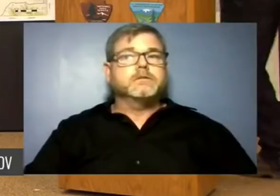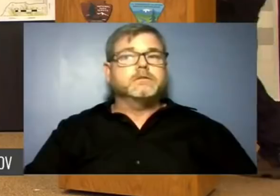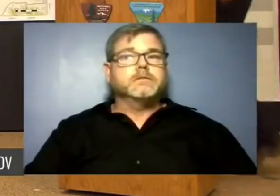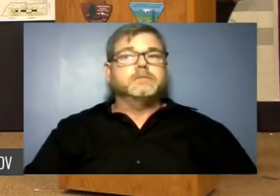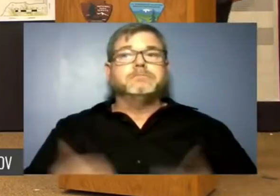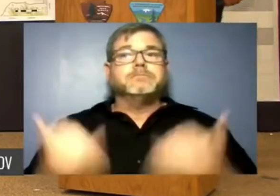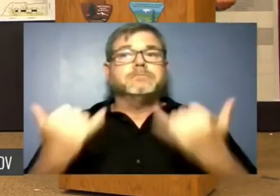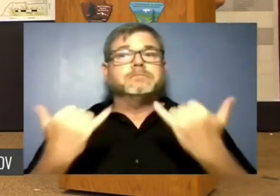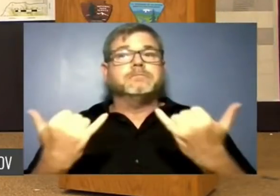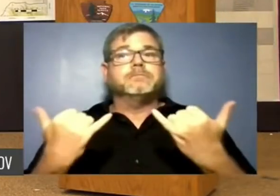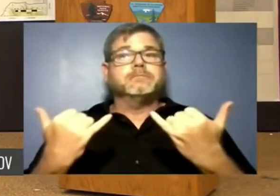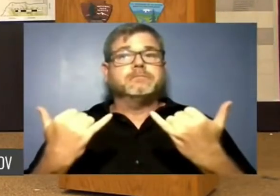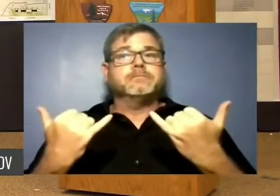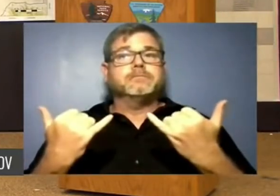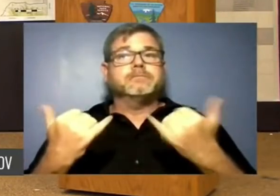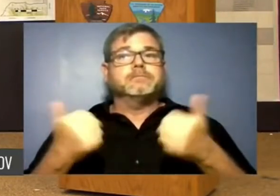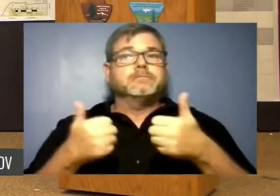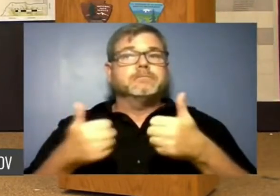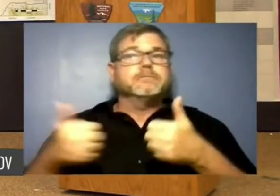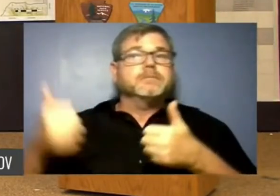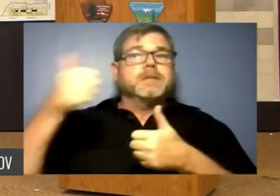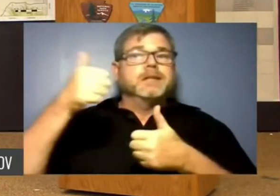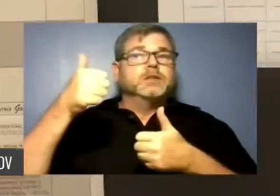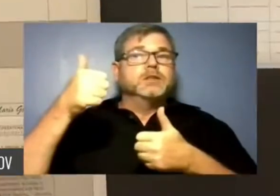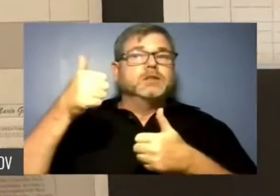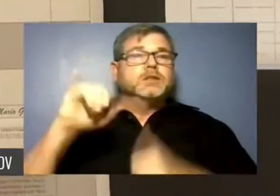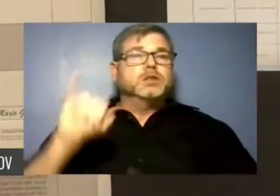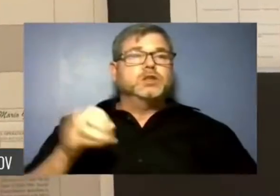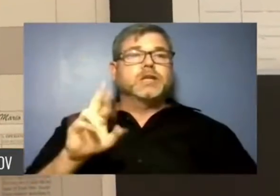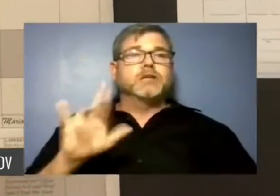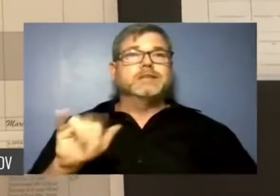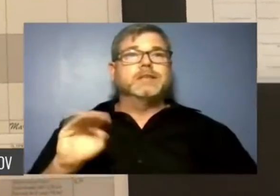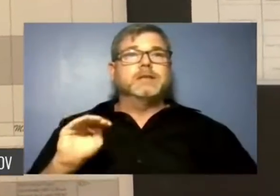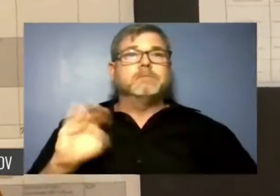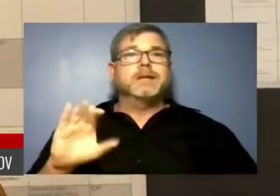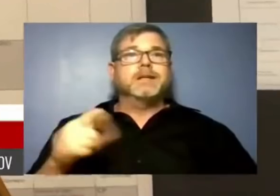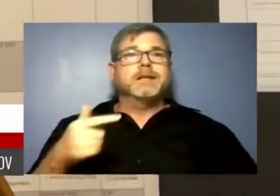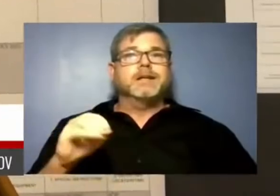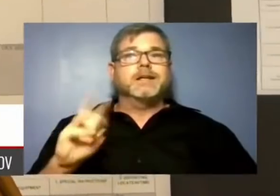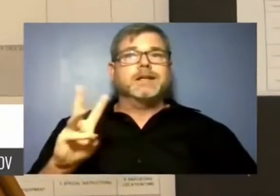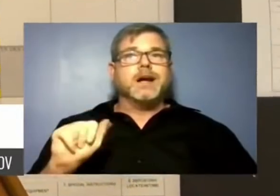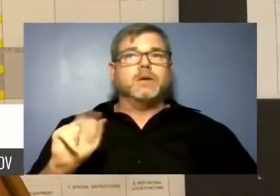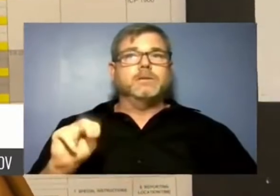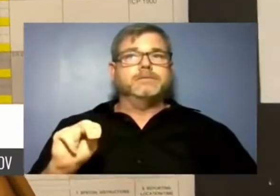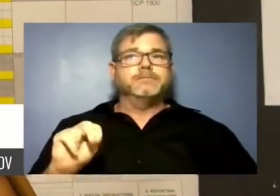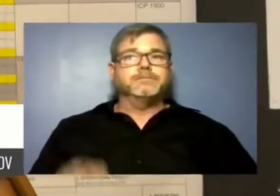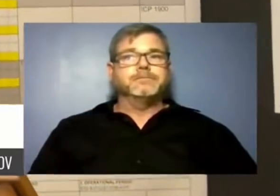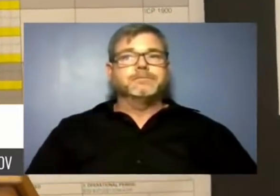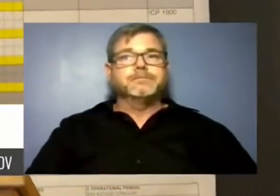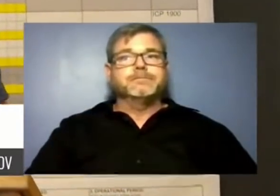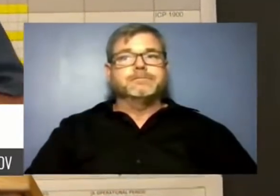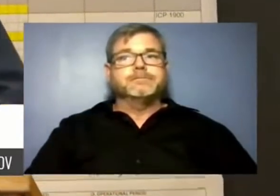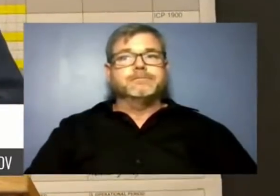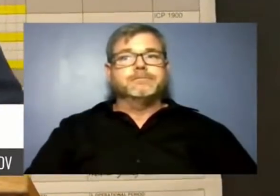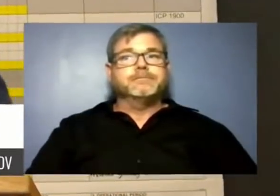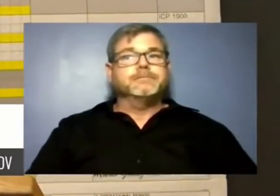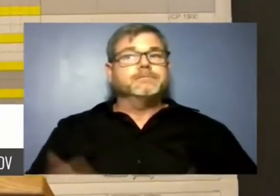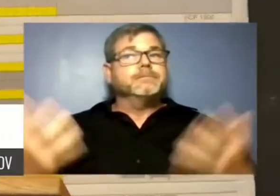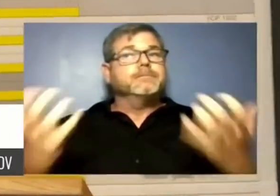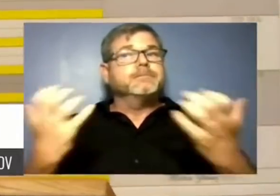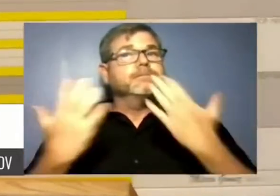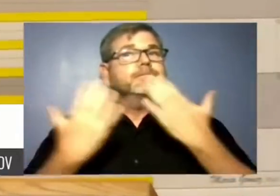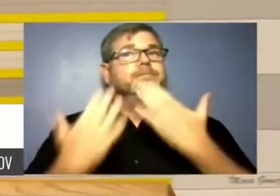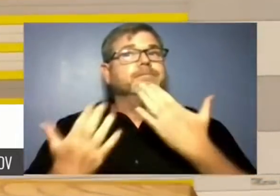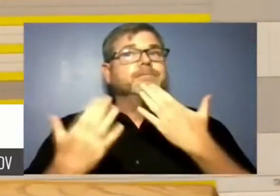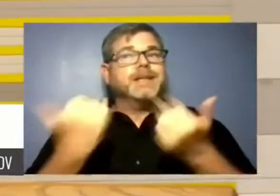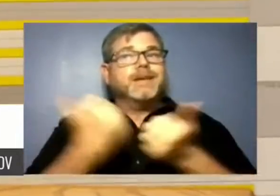Good evening. What I'd like to do is just thank everybody that's on here, and I would also thank all the cooperators and all the